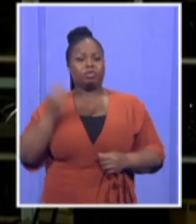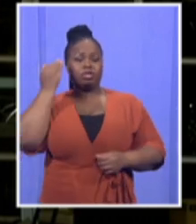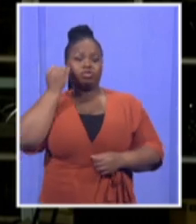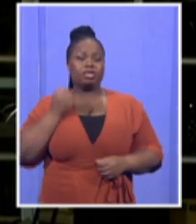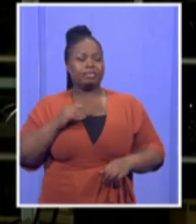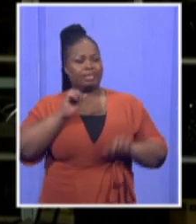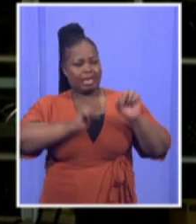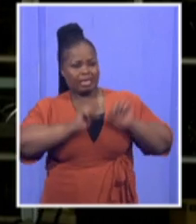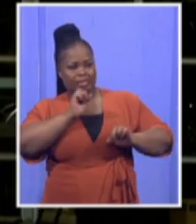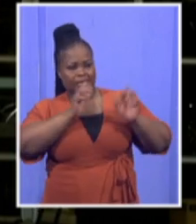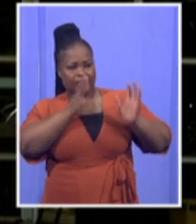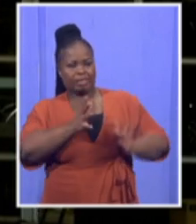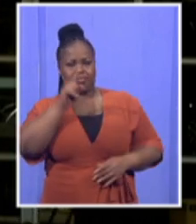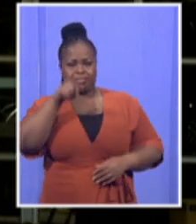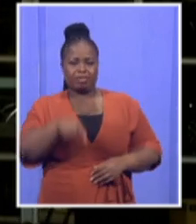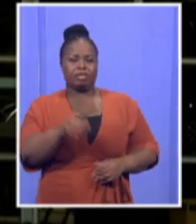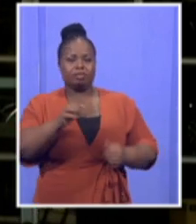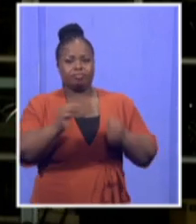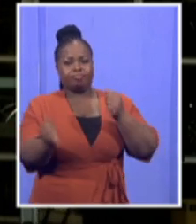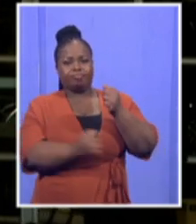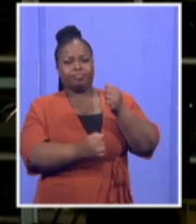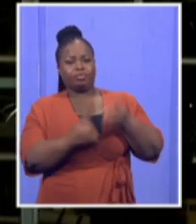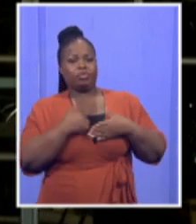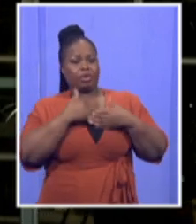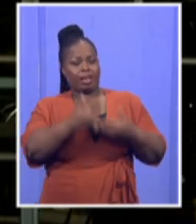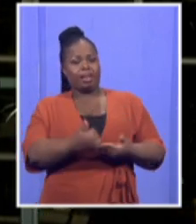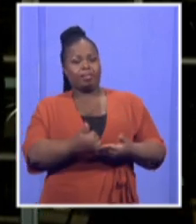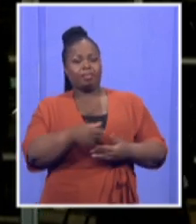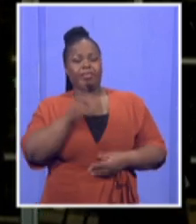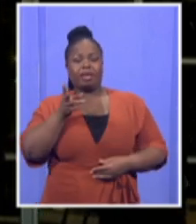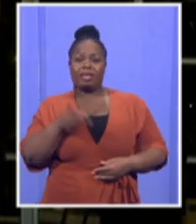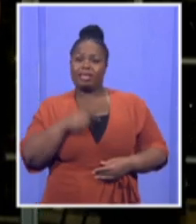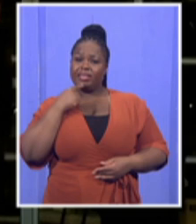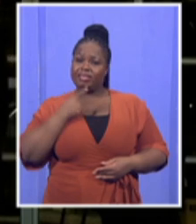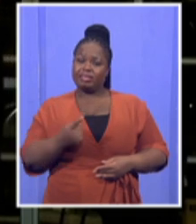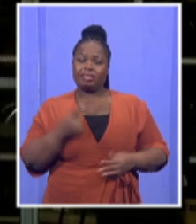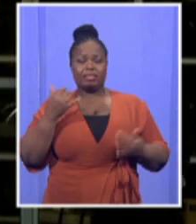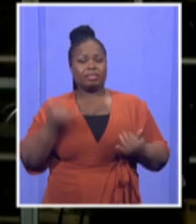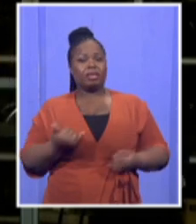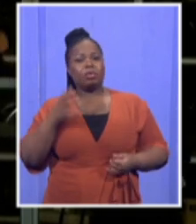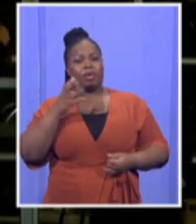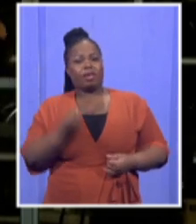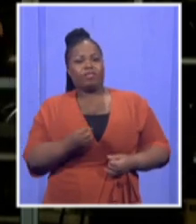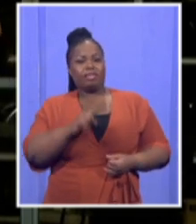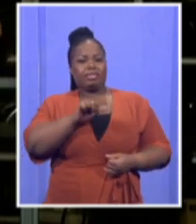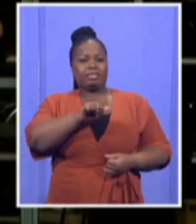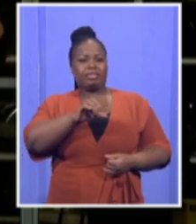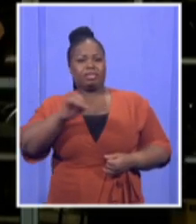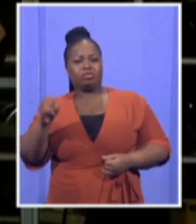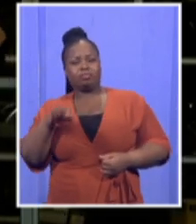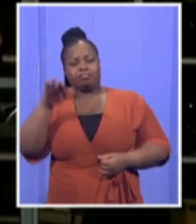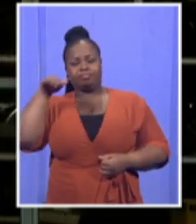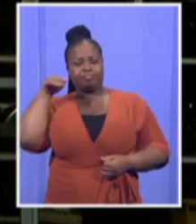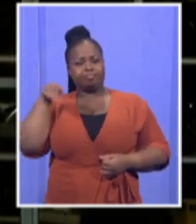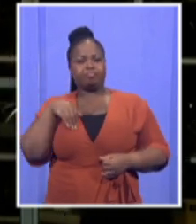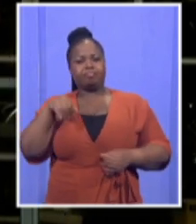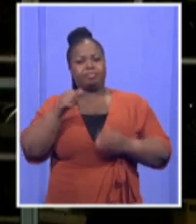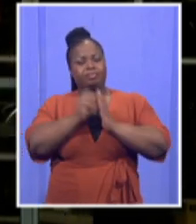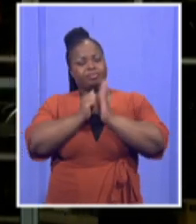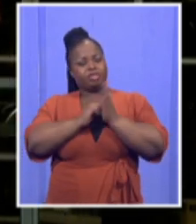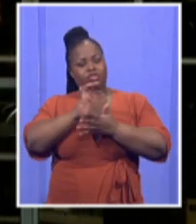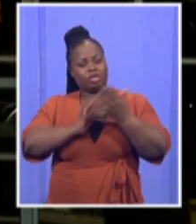assessors to assist her. Also citing that there are 600 bank statements that need